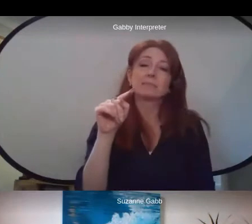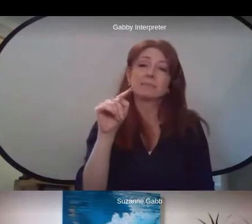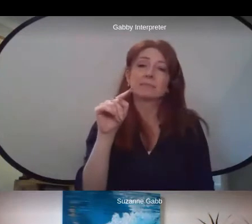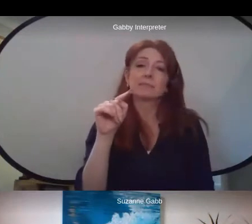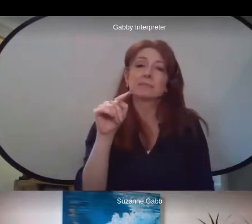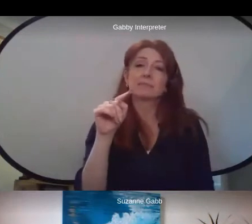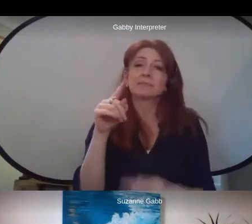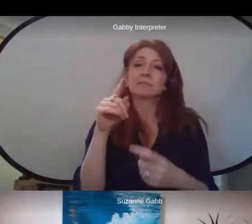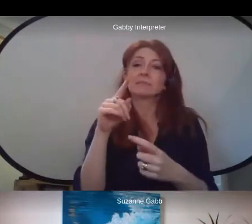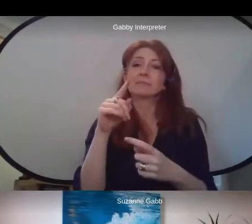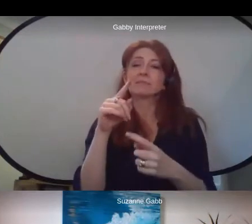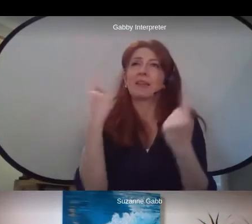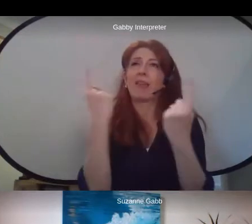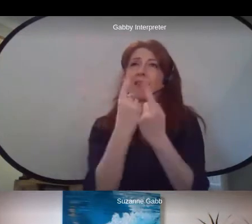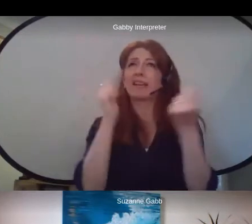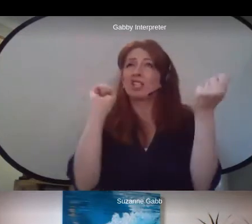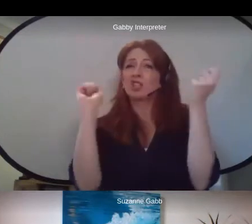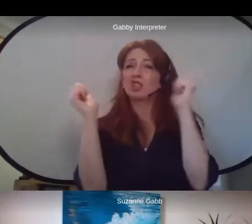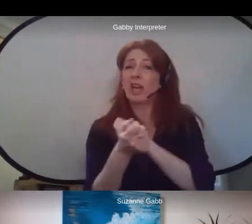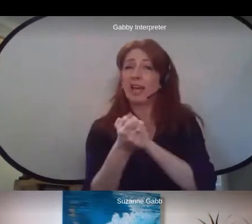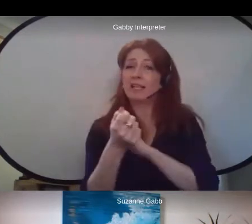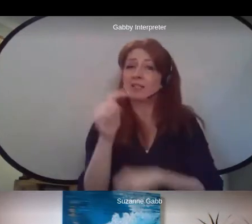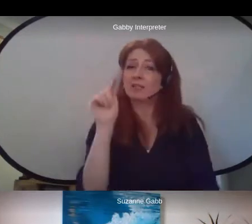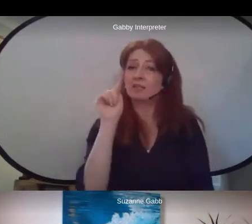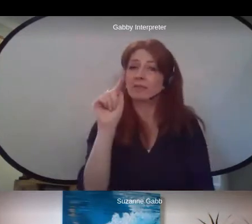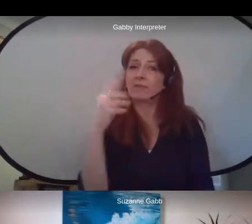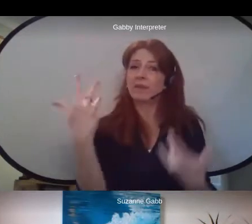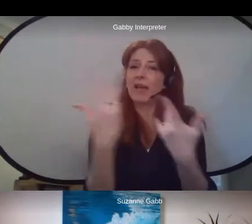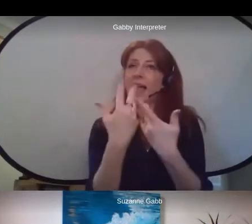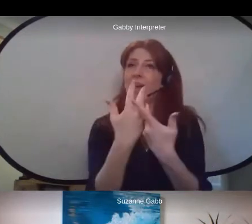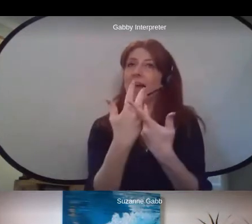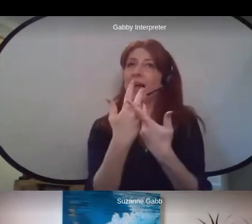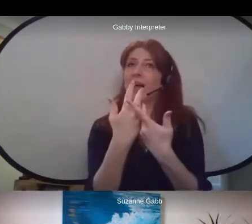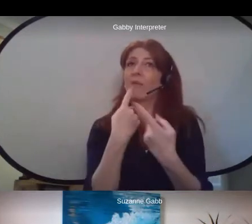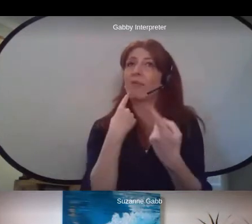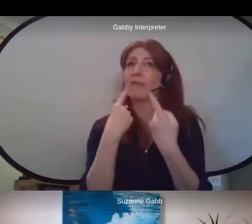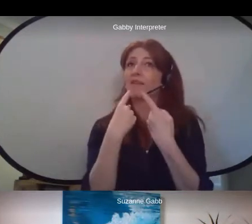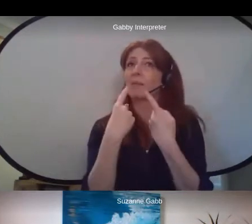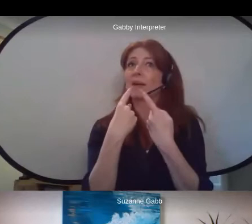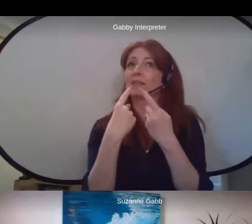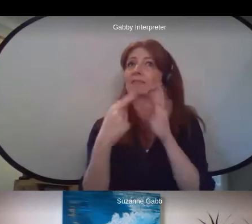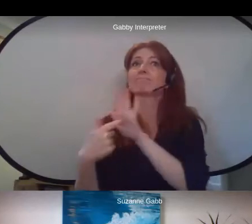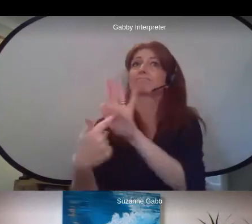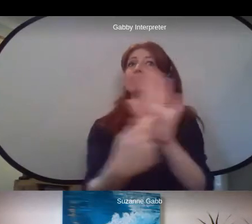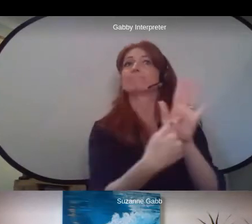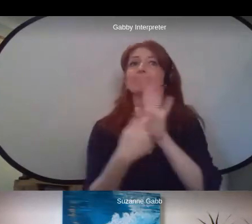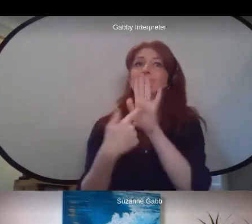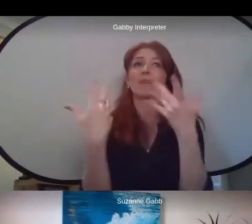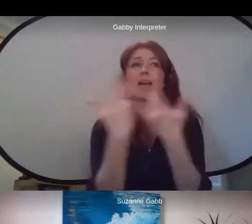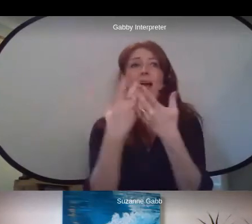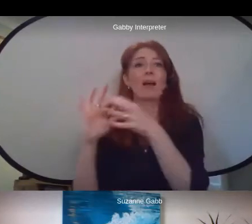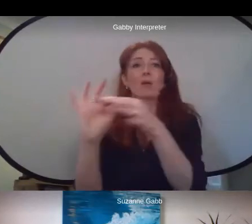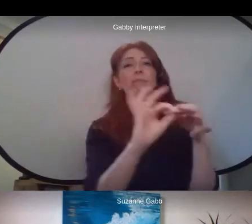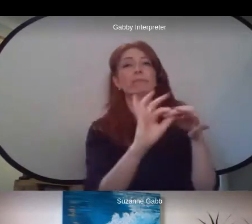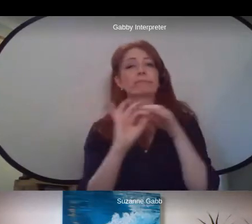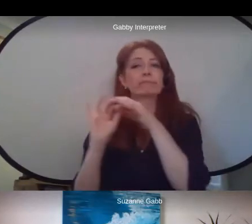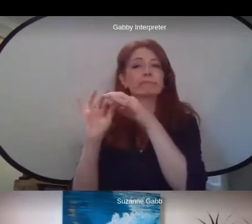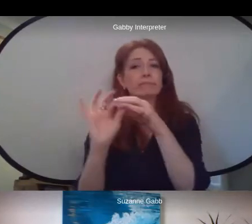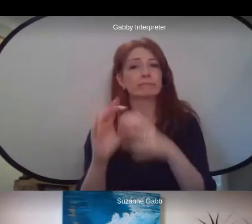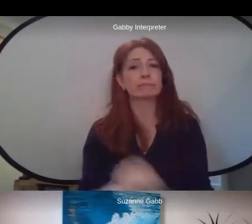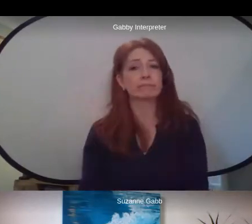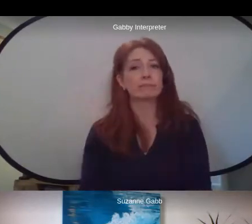change for everybody. But I think the next layer on top of that is how you share that information, how you do it together. And I know that sort of